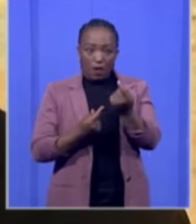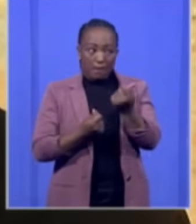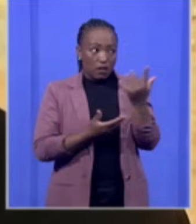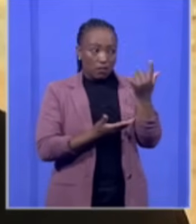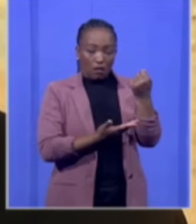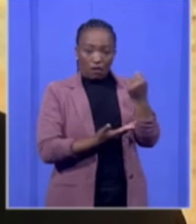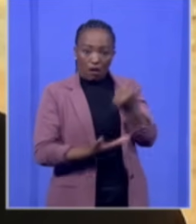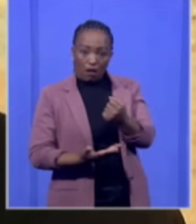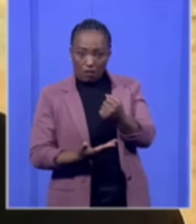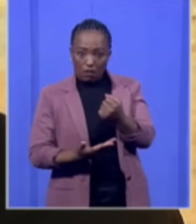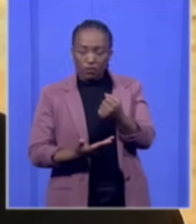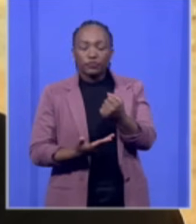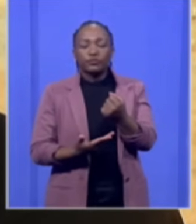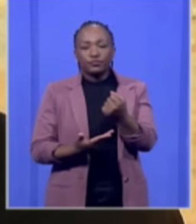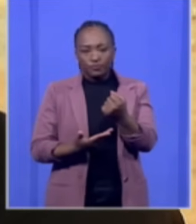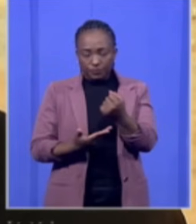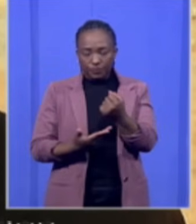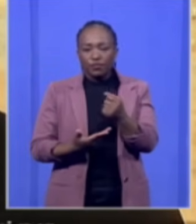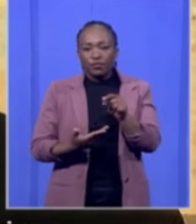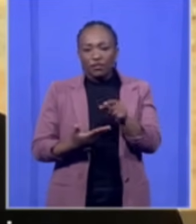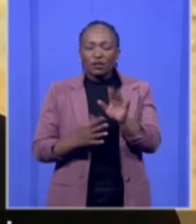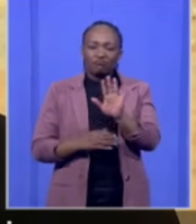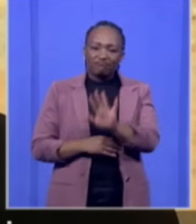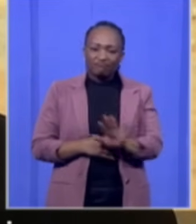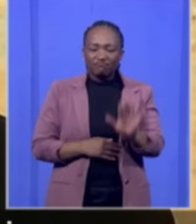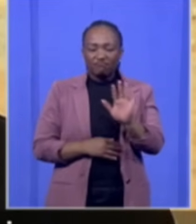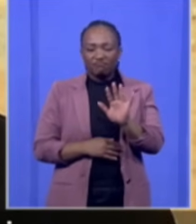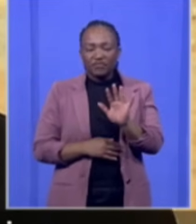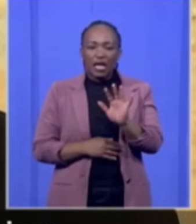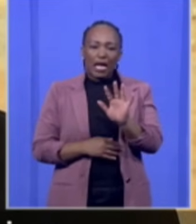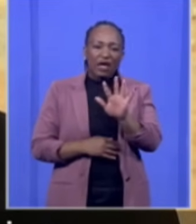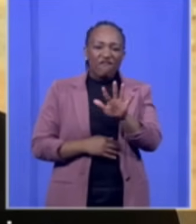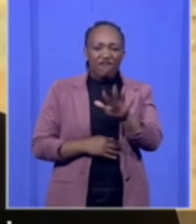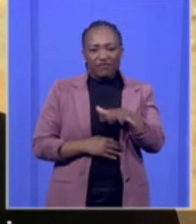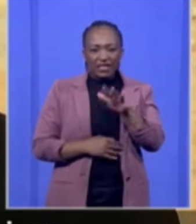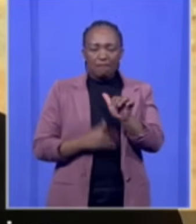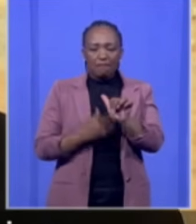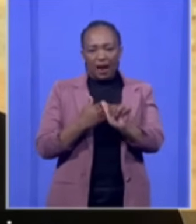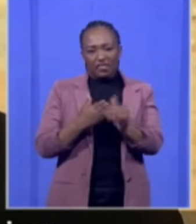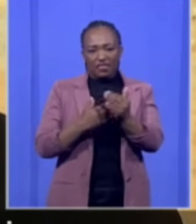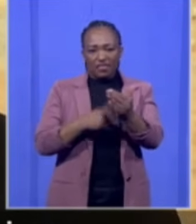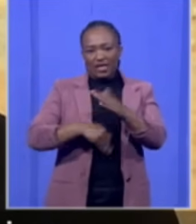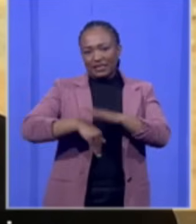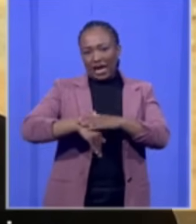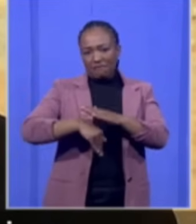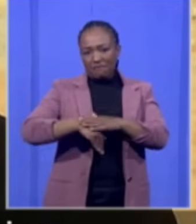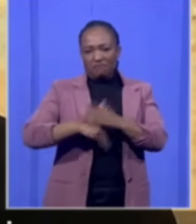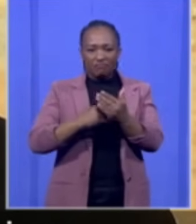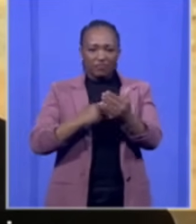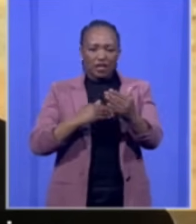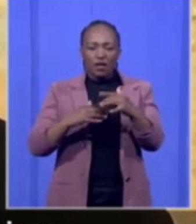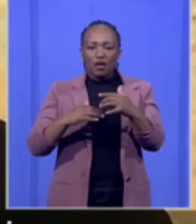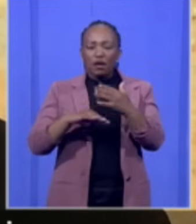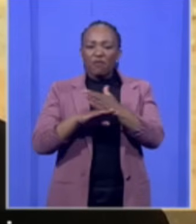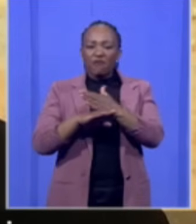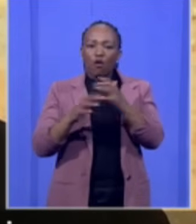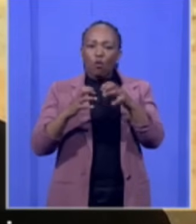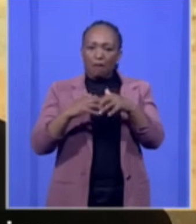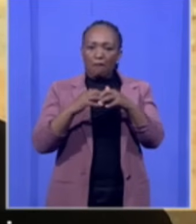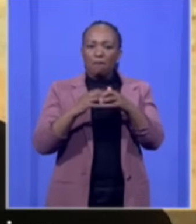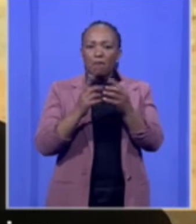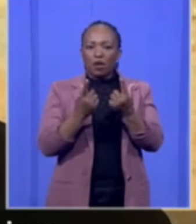place, there will be about a 13 to 15 month time frame before we get into producing